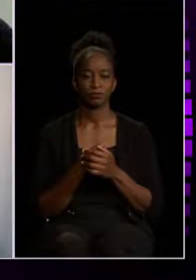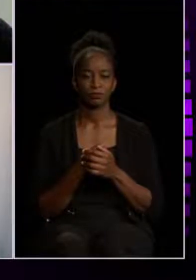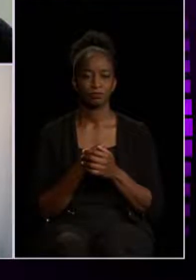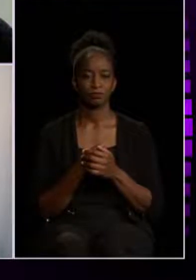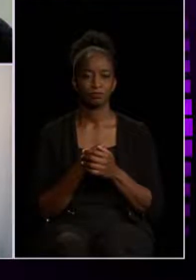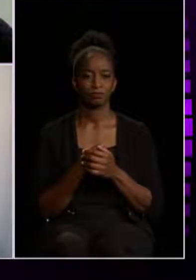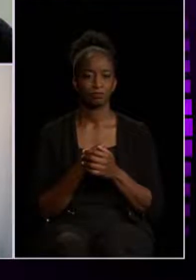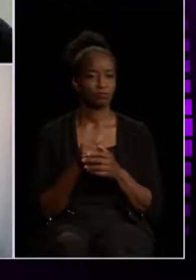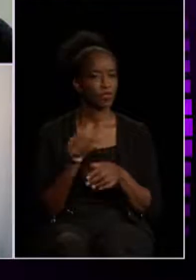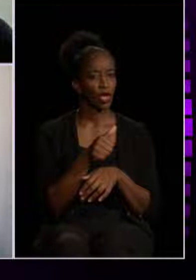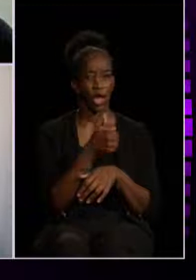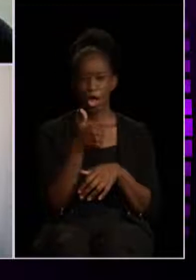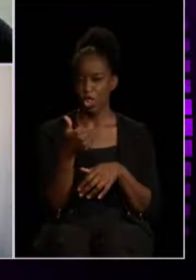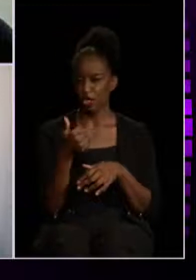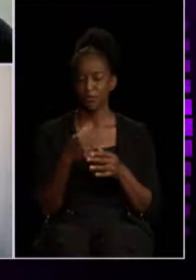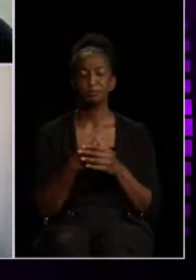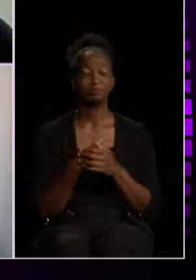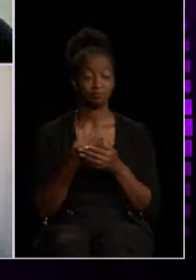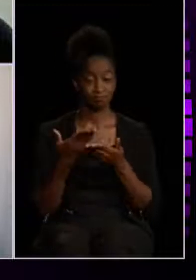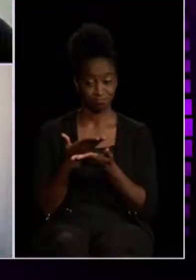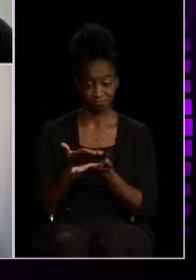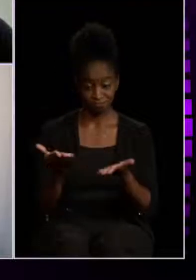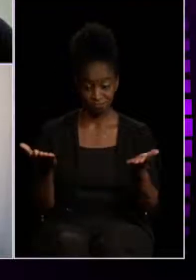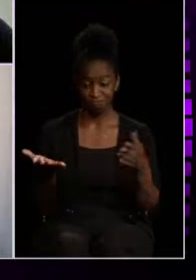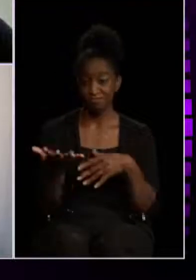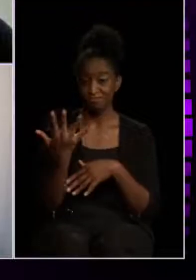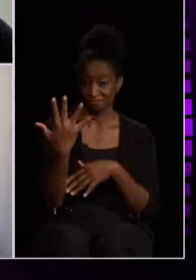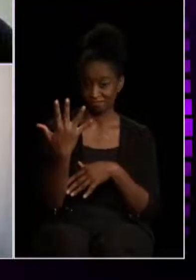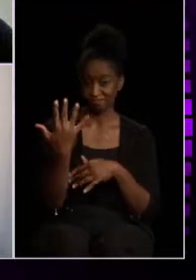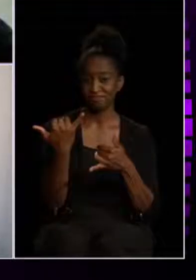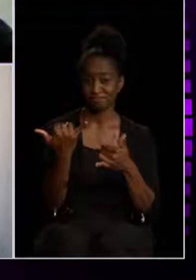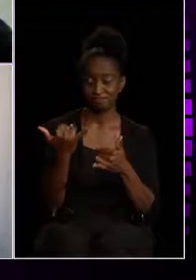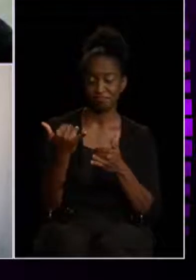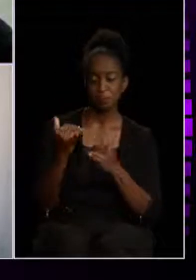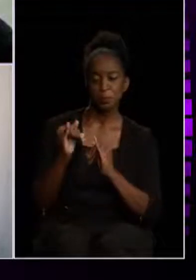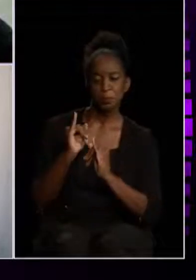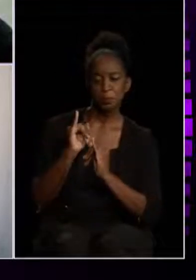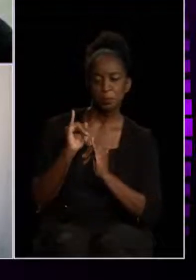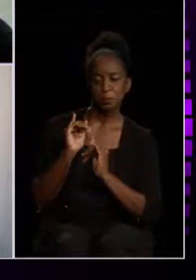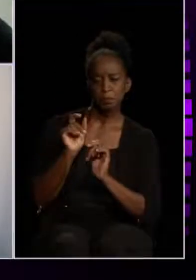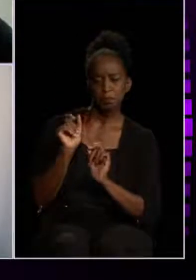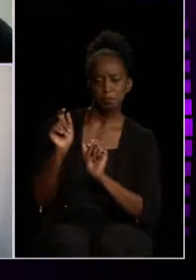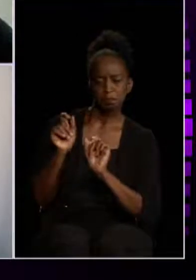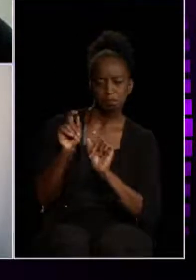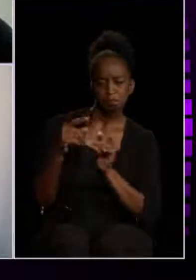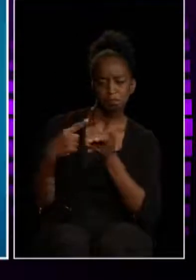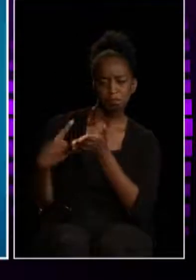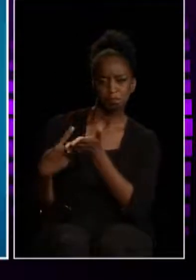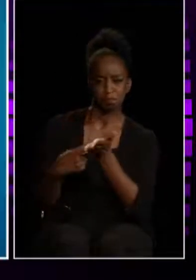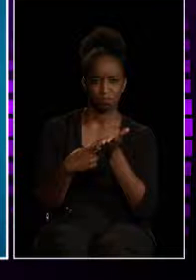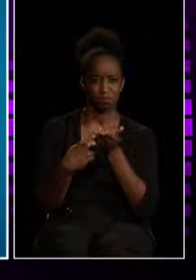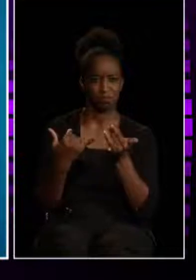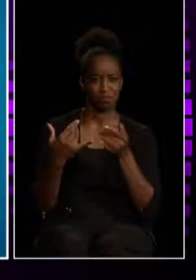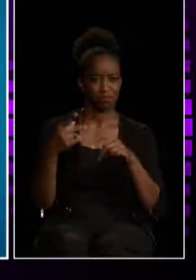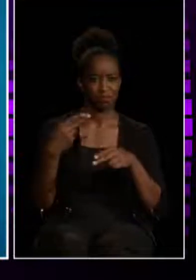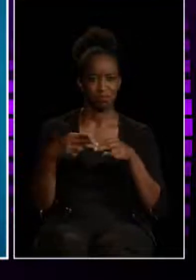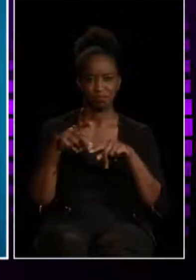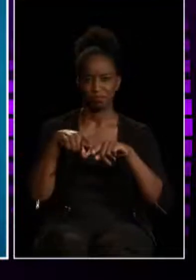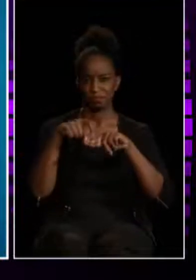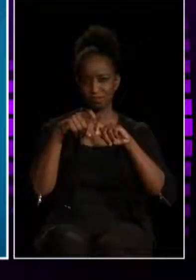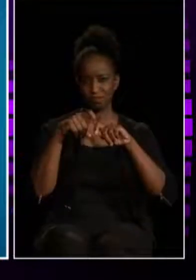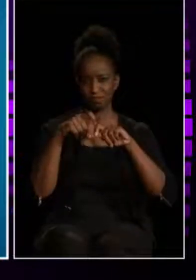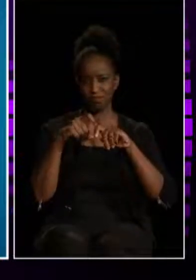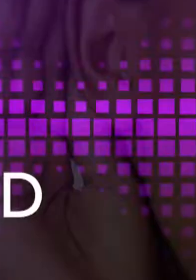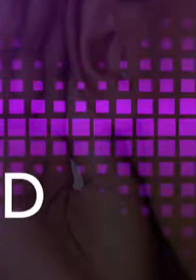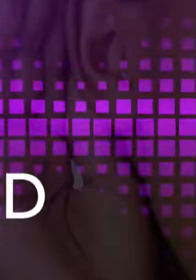are our panelists for today, and we're looking forward to speaking to them when we come back after this short break.